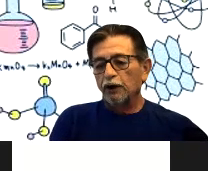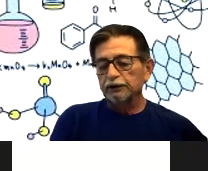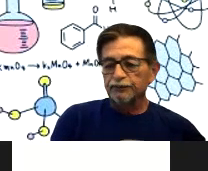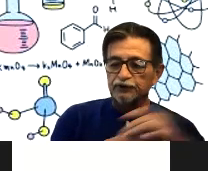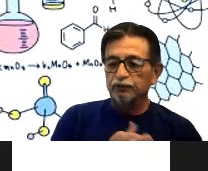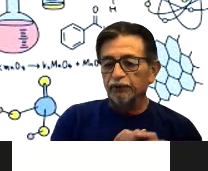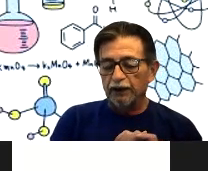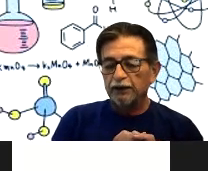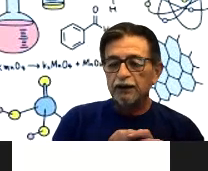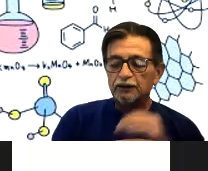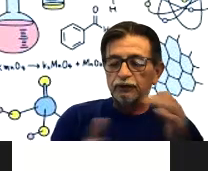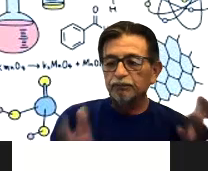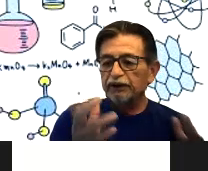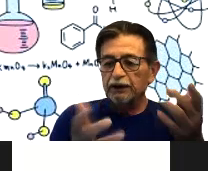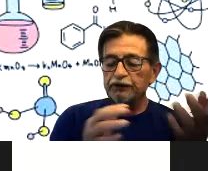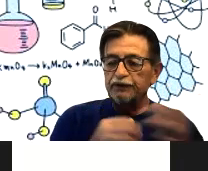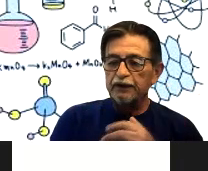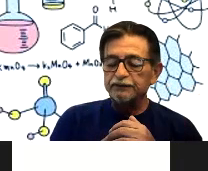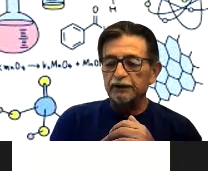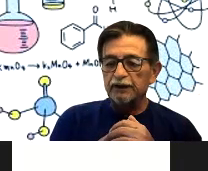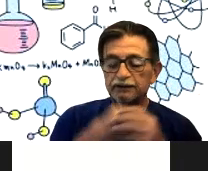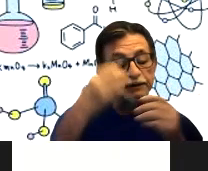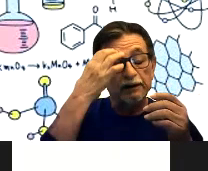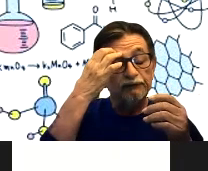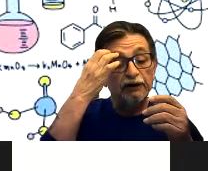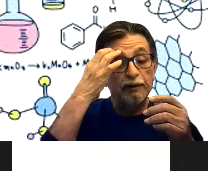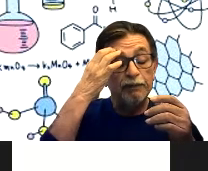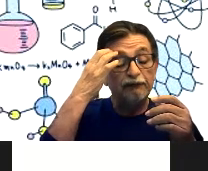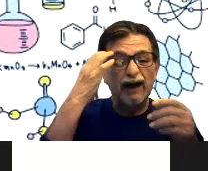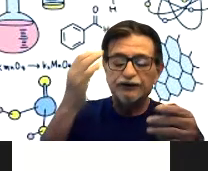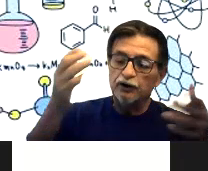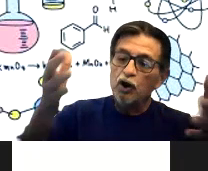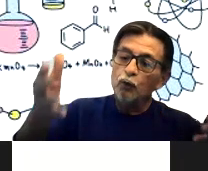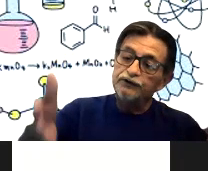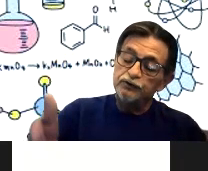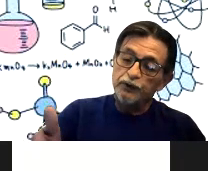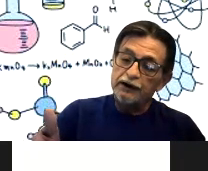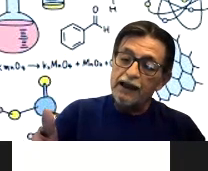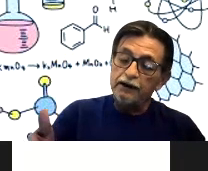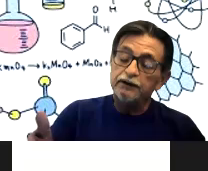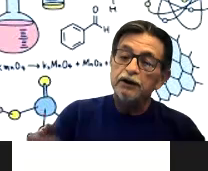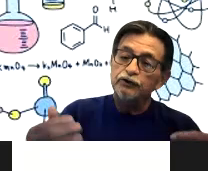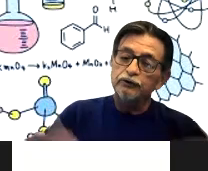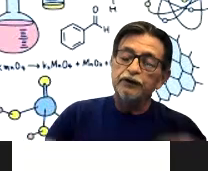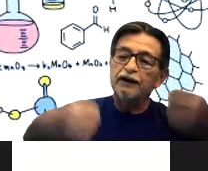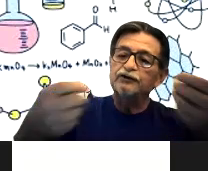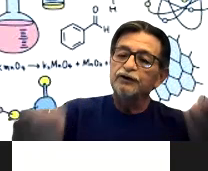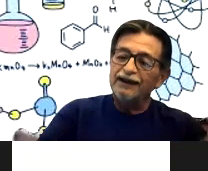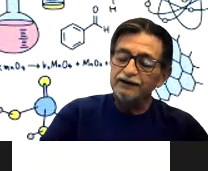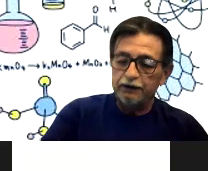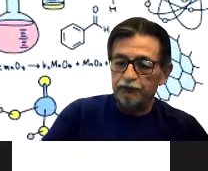where the water comes into play. So polarity has a very big factor, which is related to